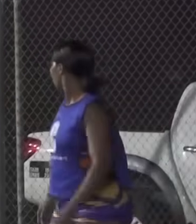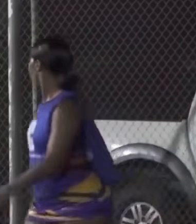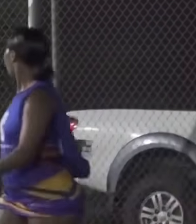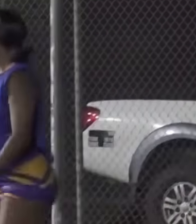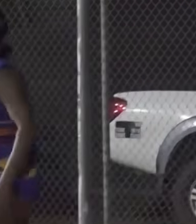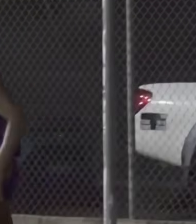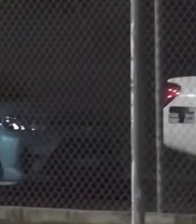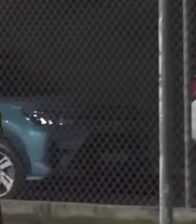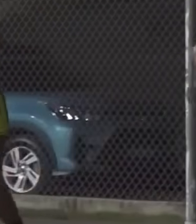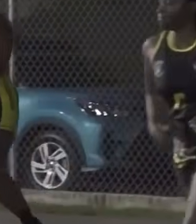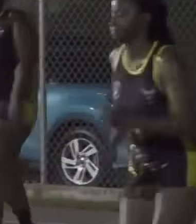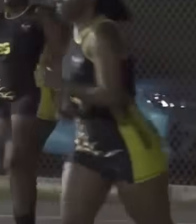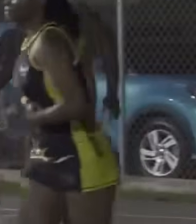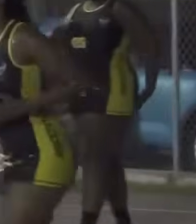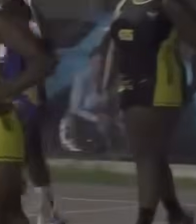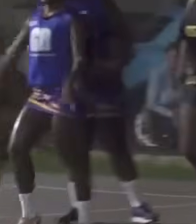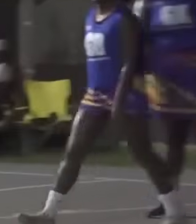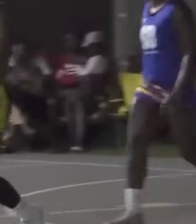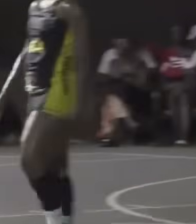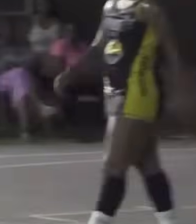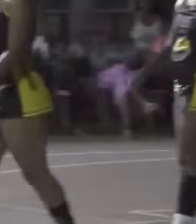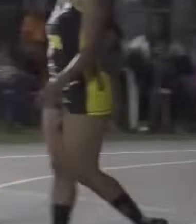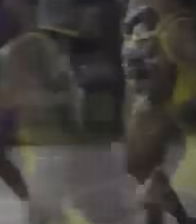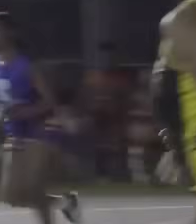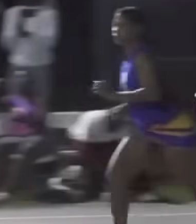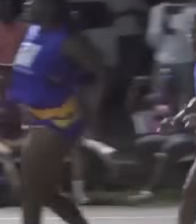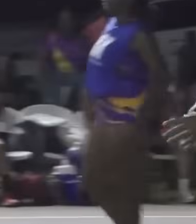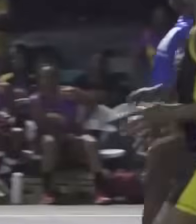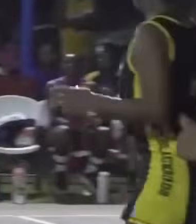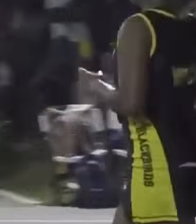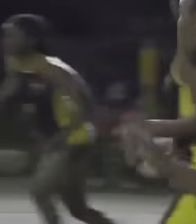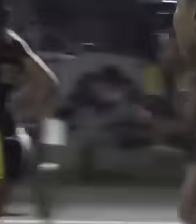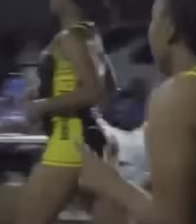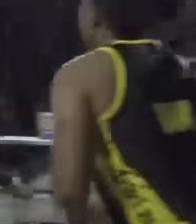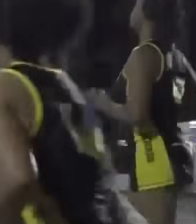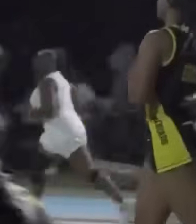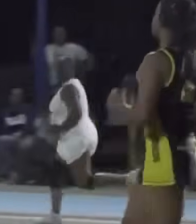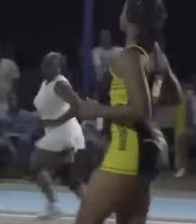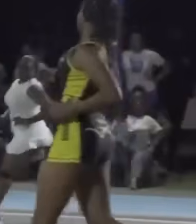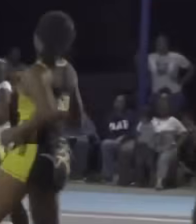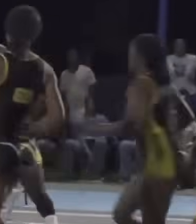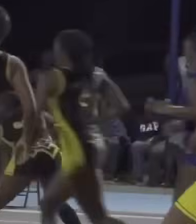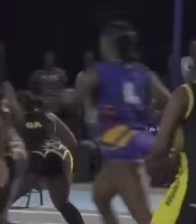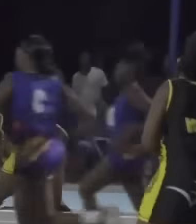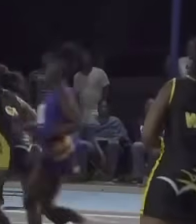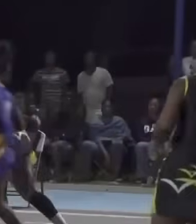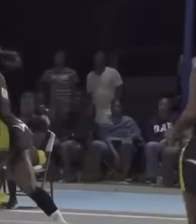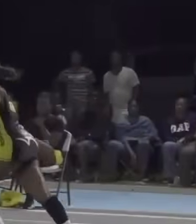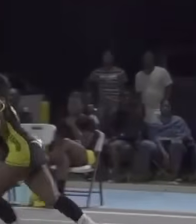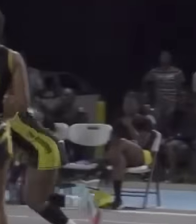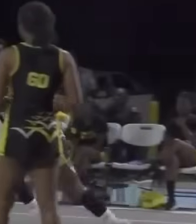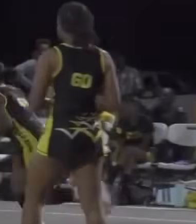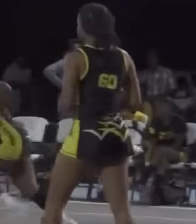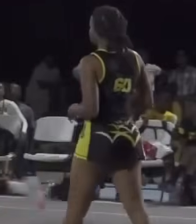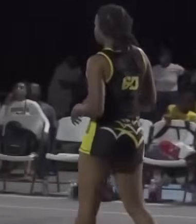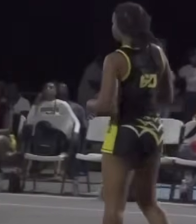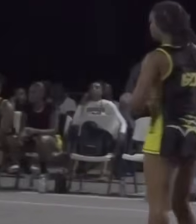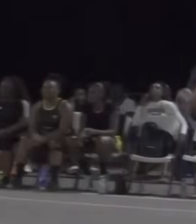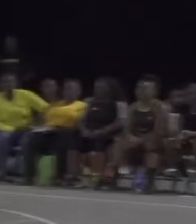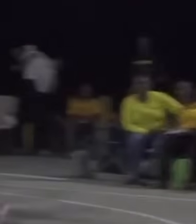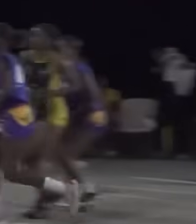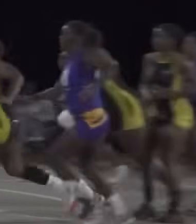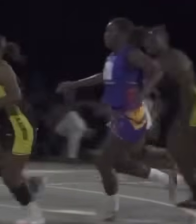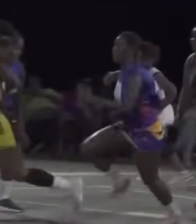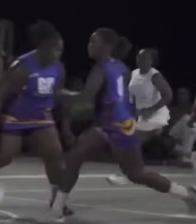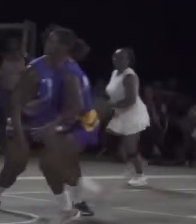one. Game well poised at 23-all. Third quarter stuff, and this was exquisite ball handling from